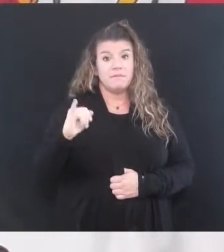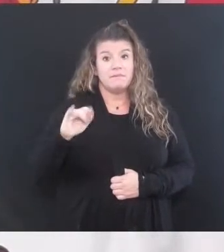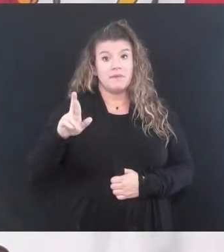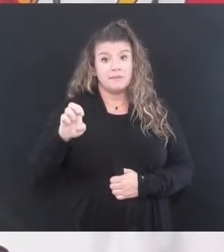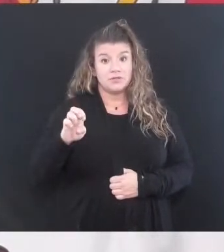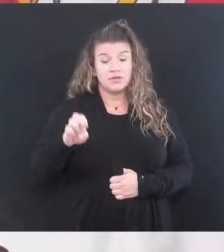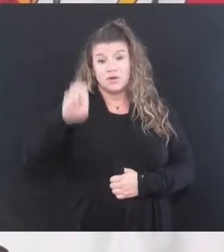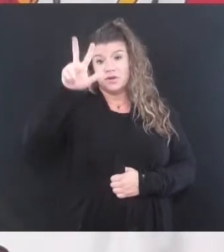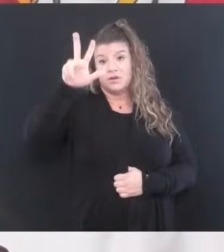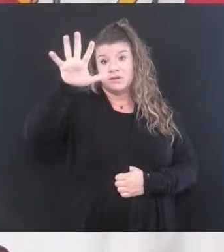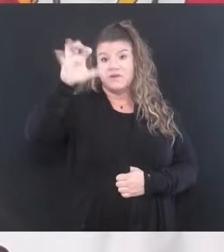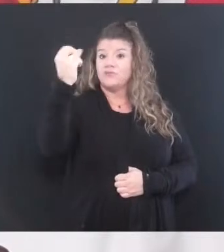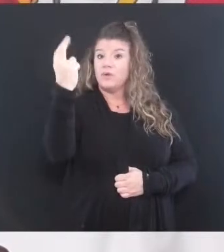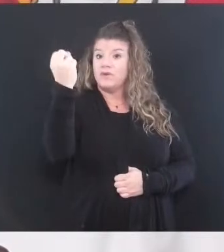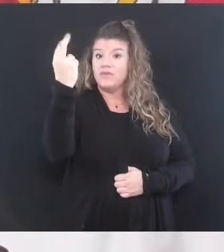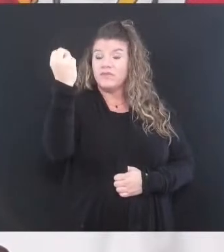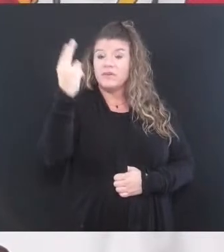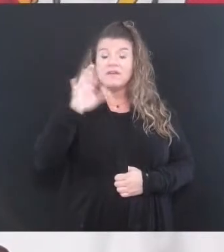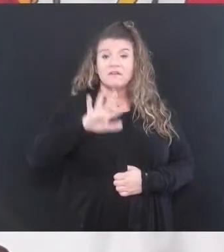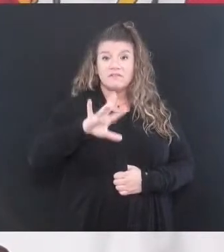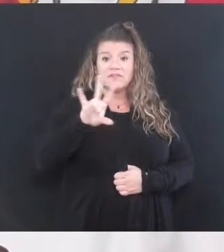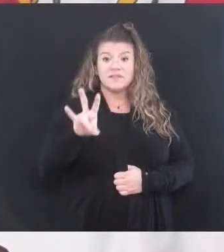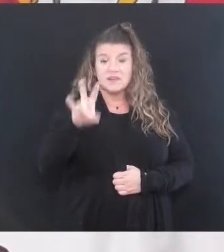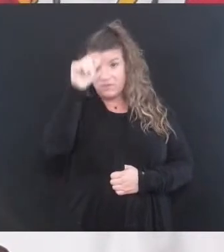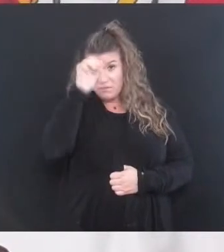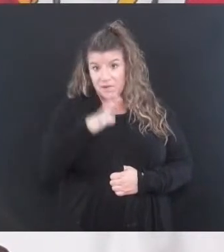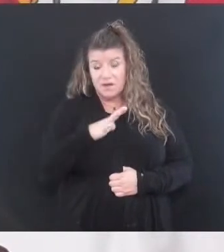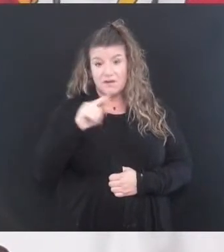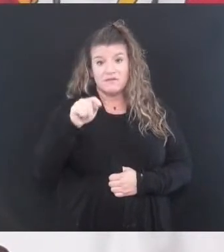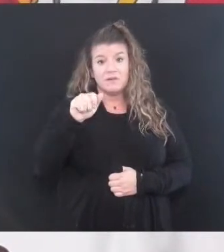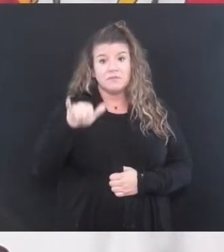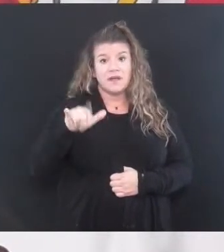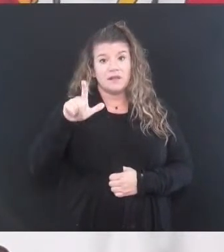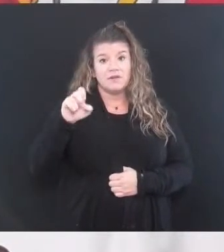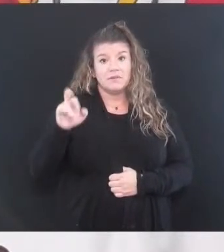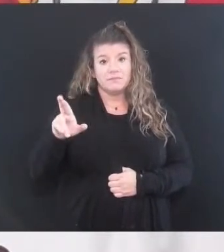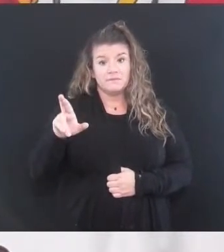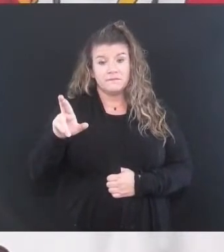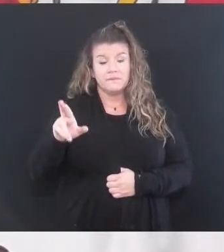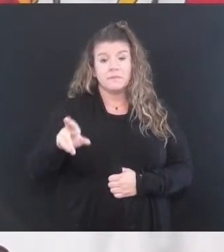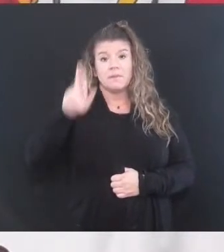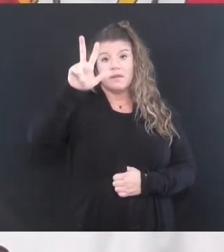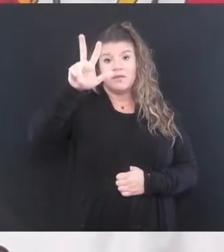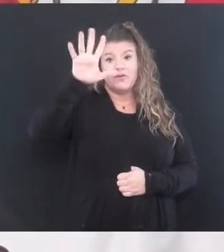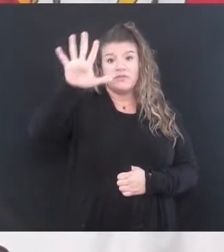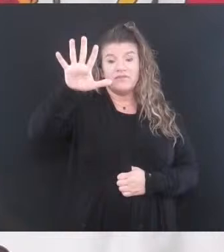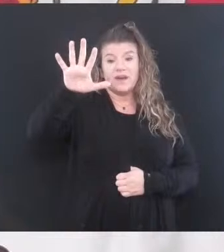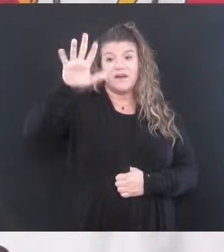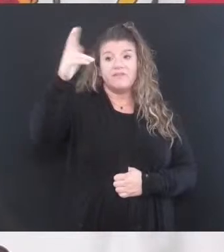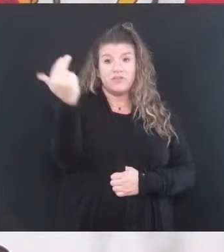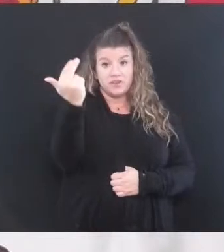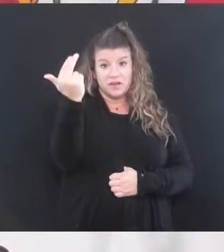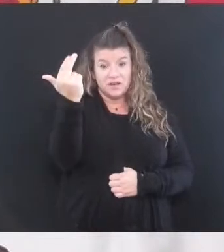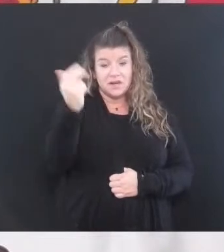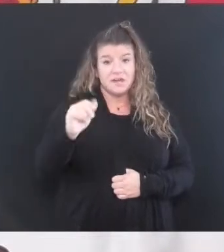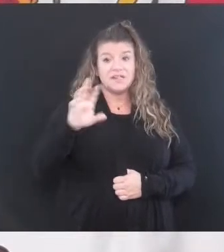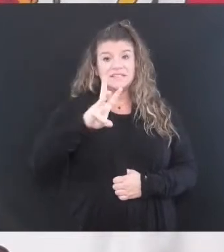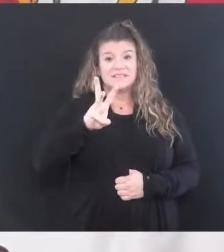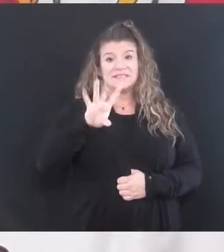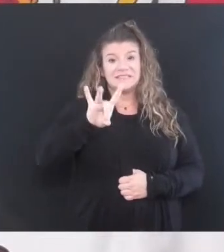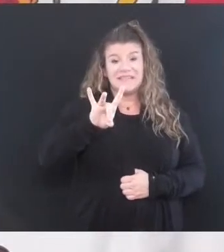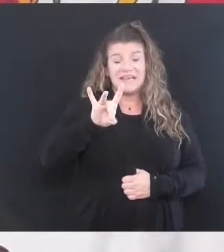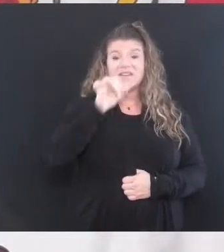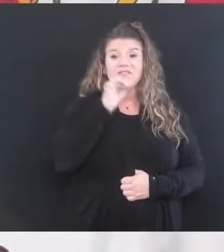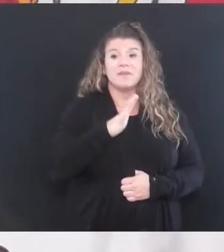The 3,512th death of 57-year-old male from Taylor County. The 3,513th death of